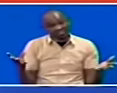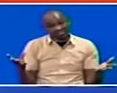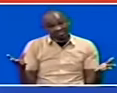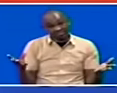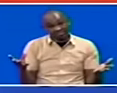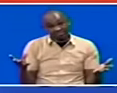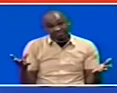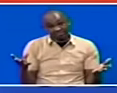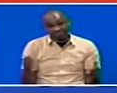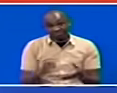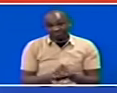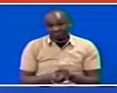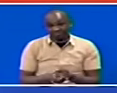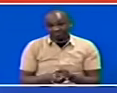serikali.